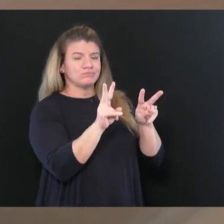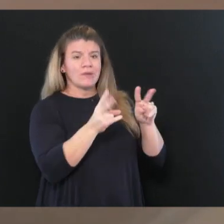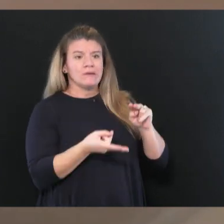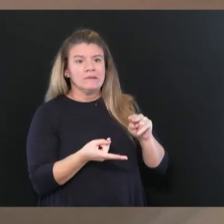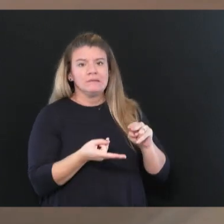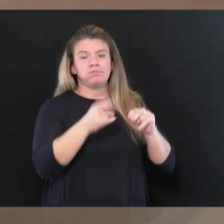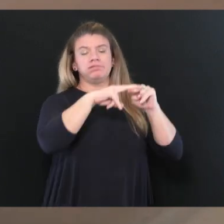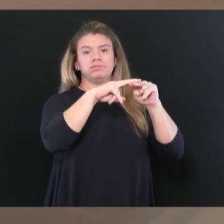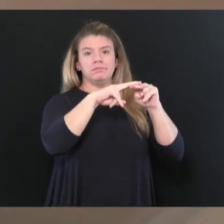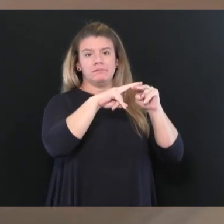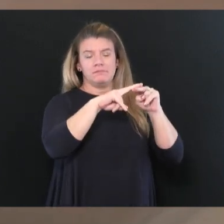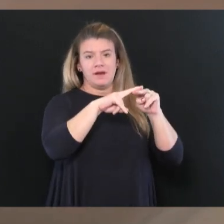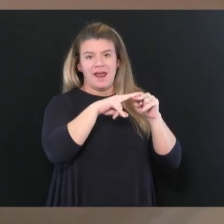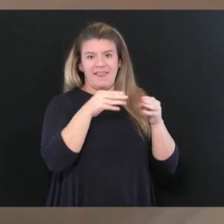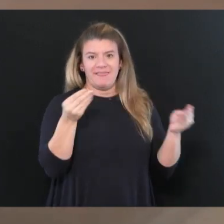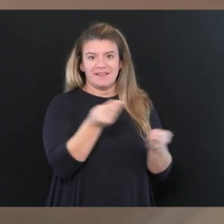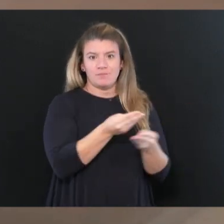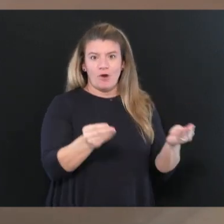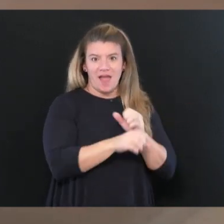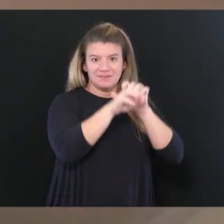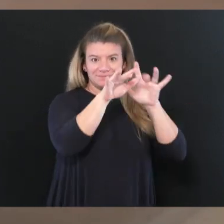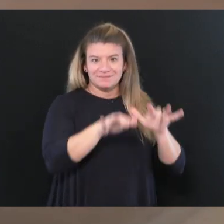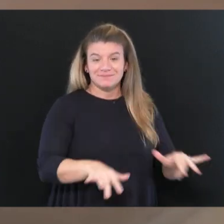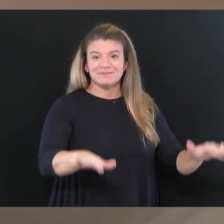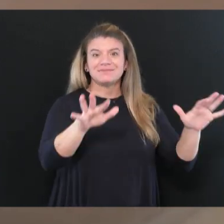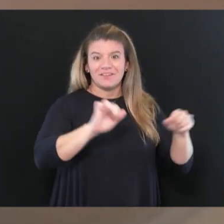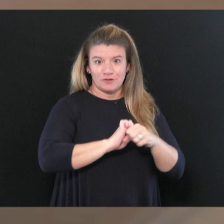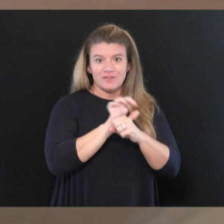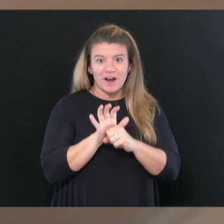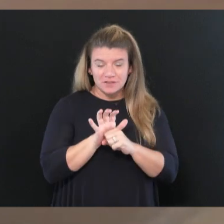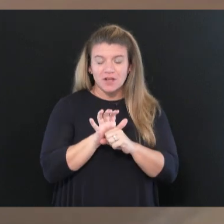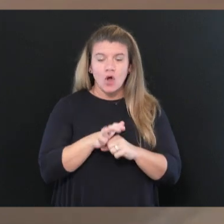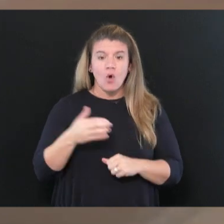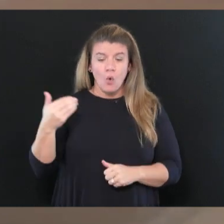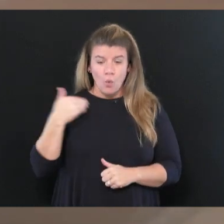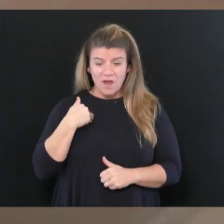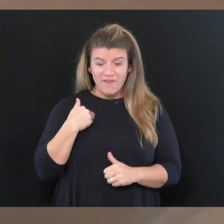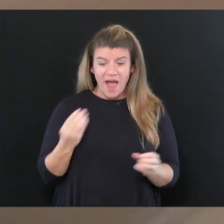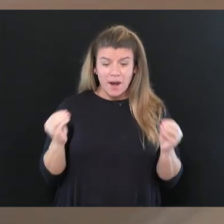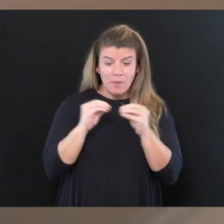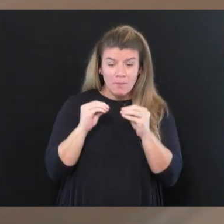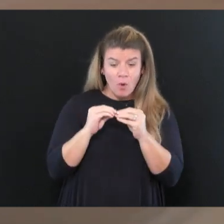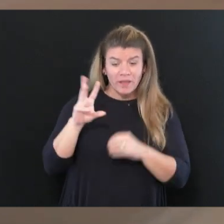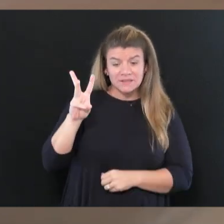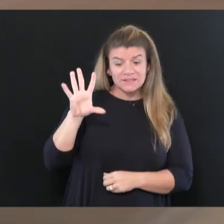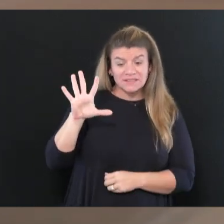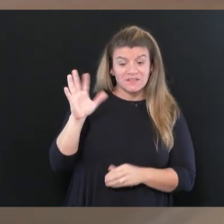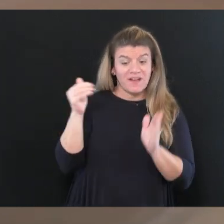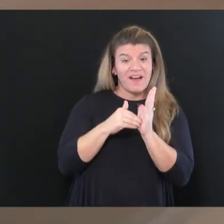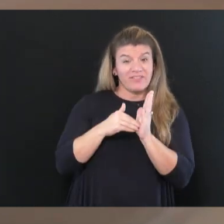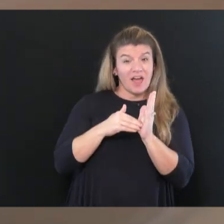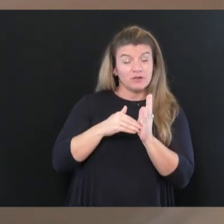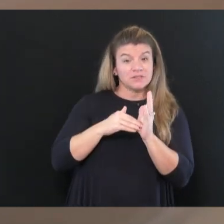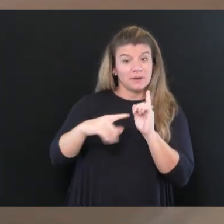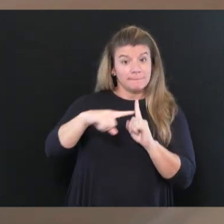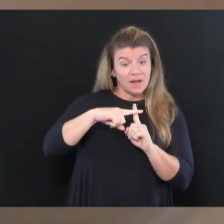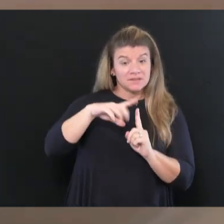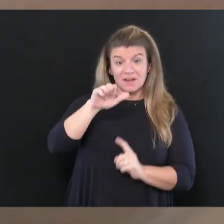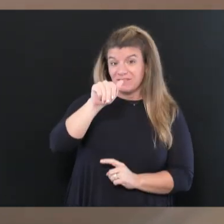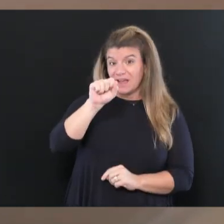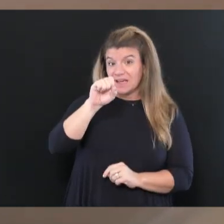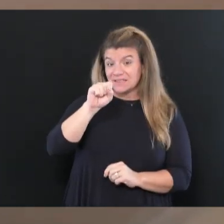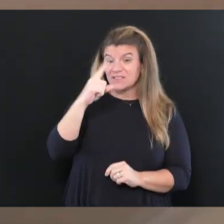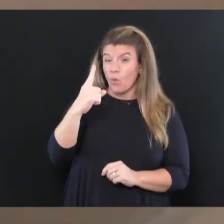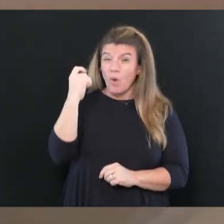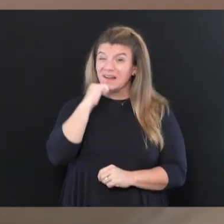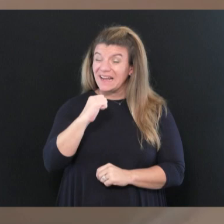in the spread of COVID-19. We have had over 65,000 cases in a single day,